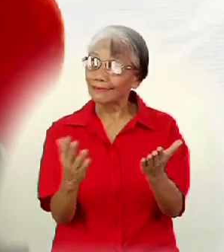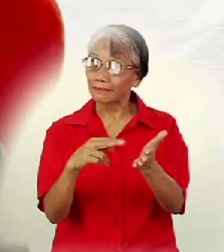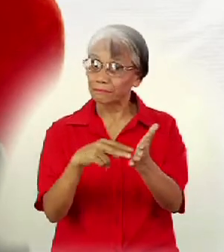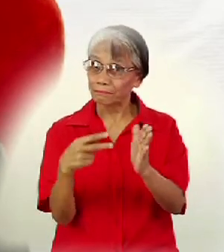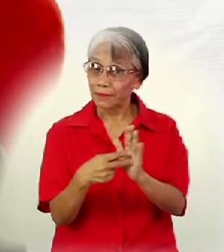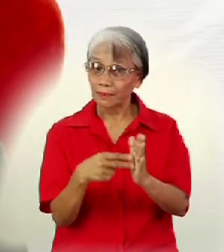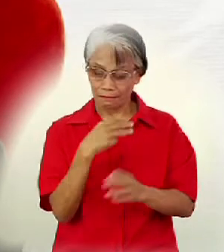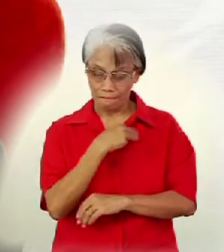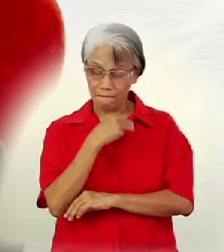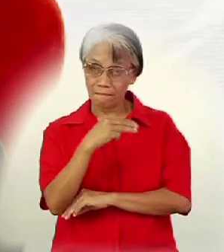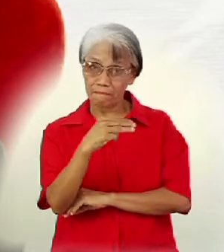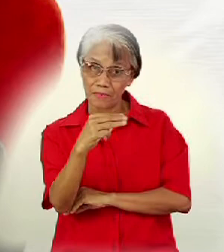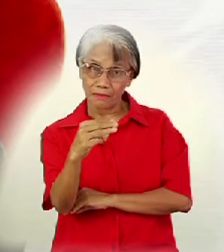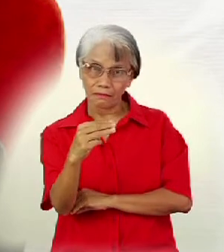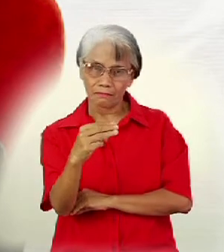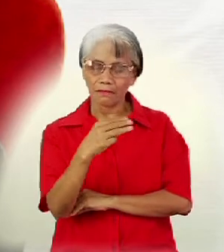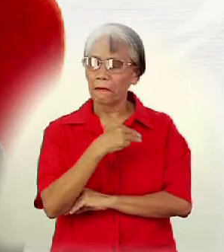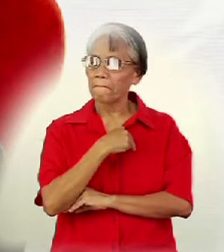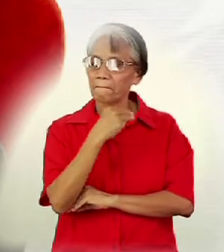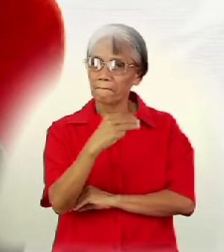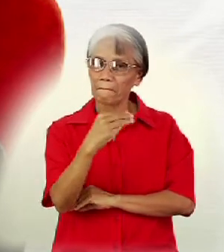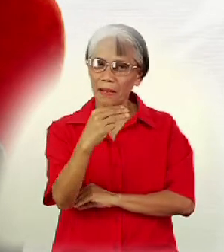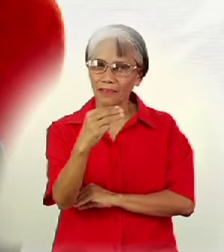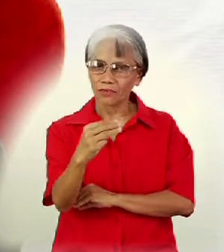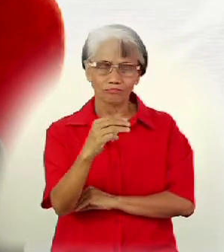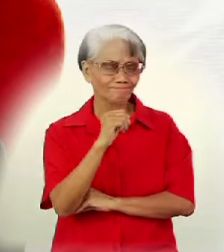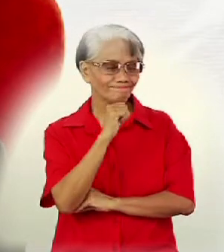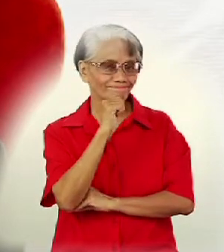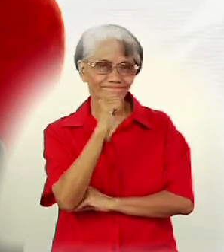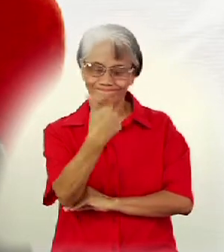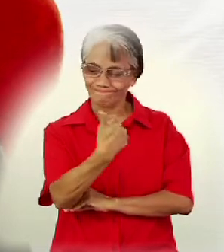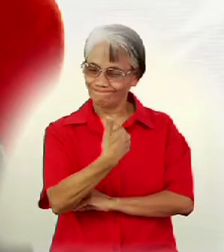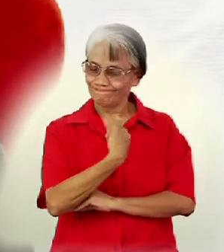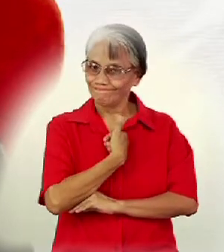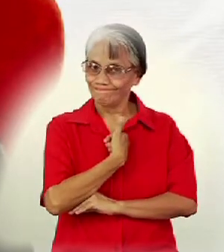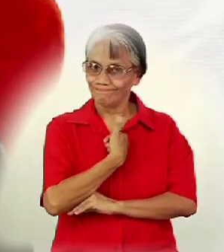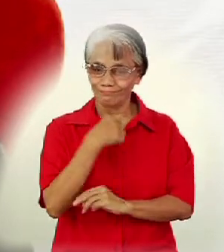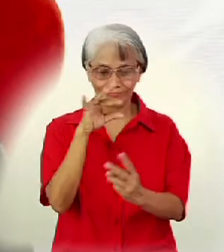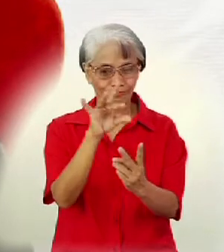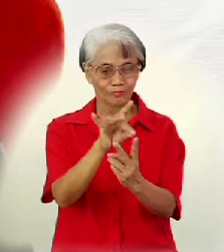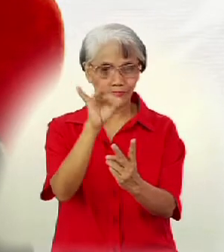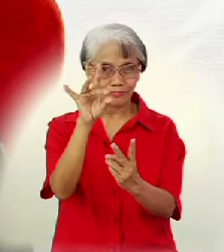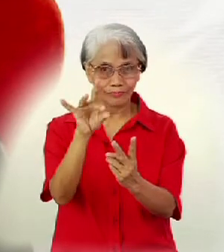mission. Mission is not self-chosen.